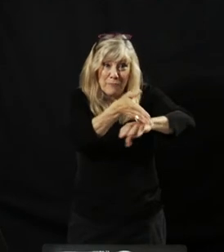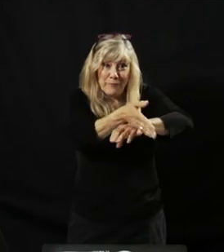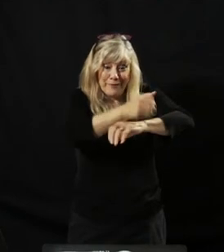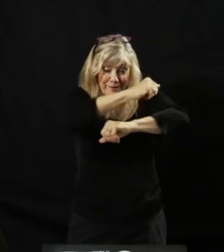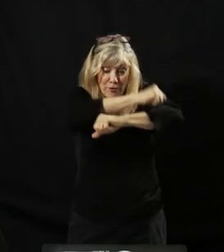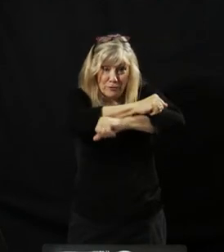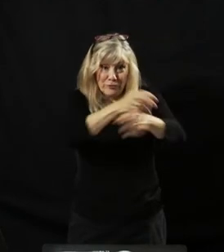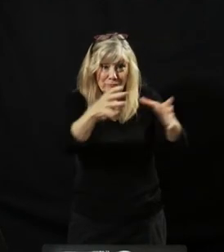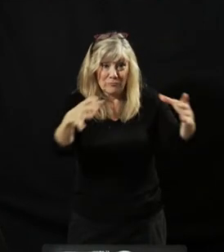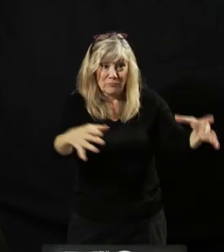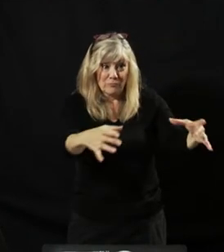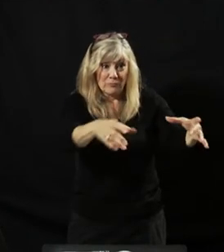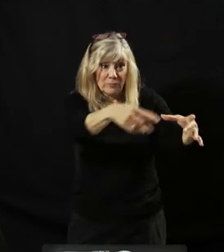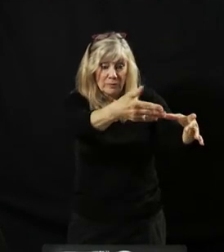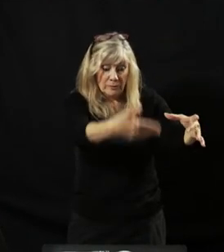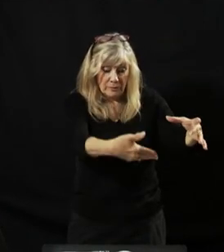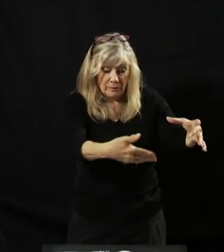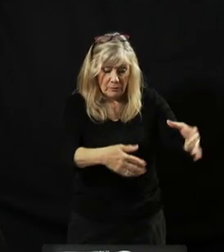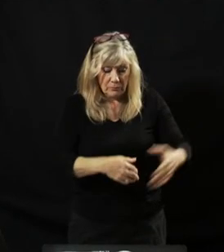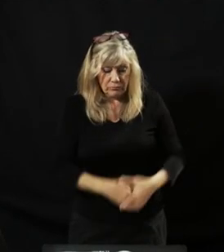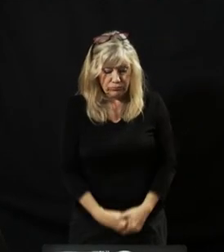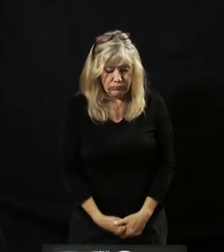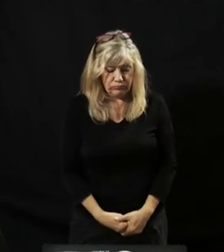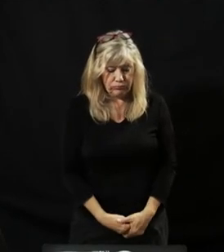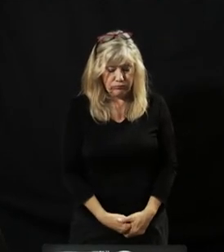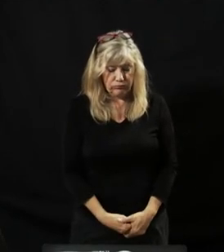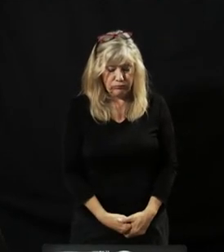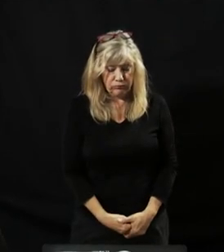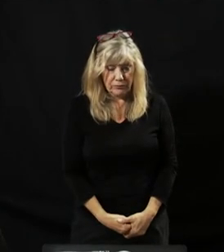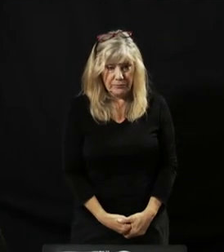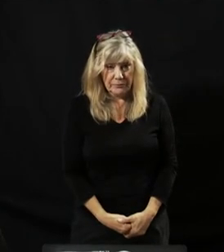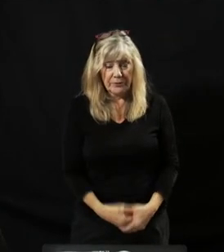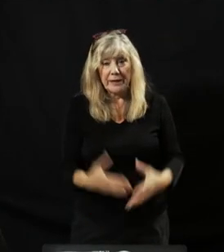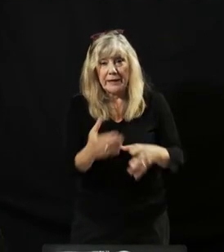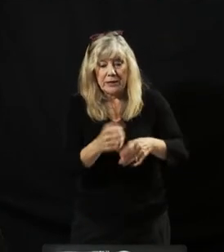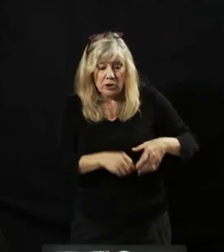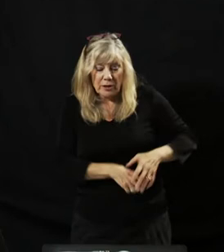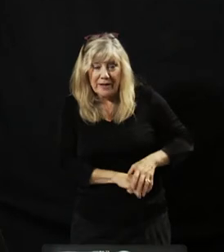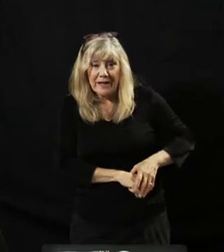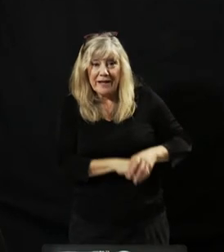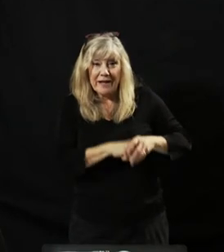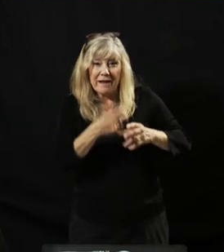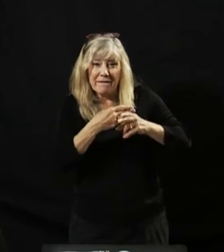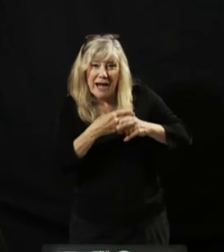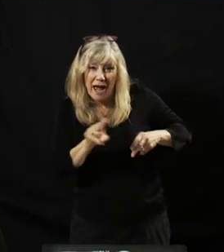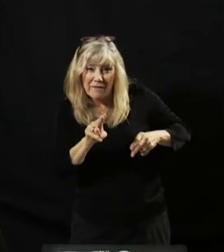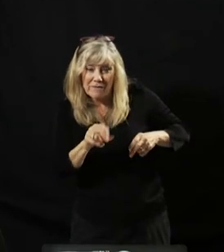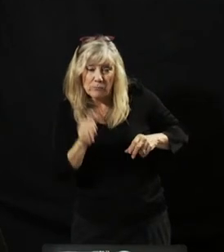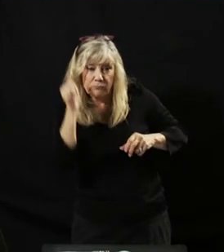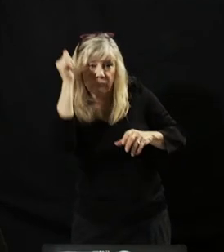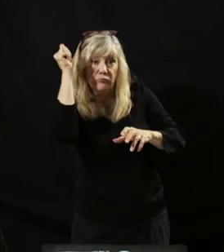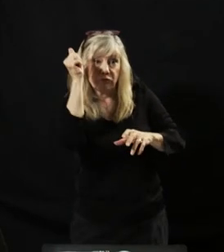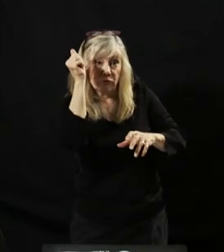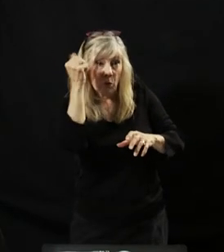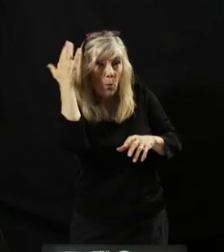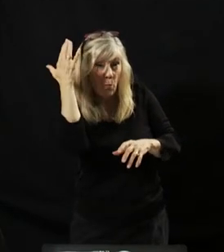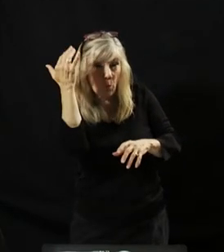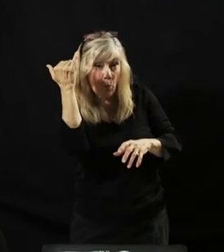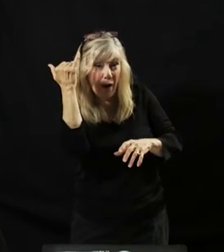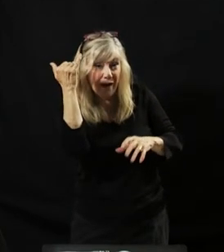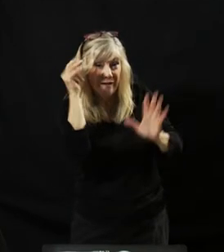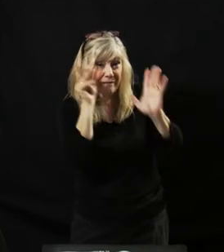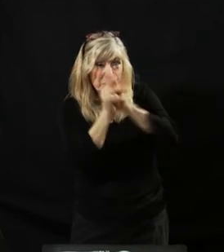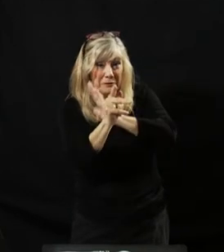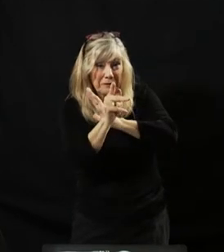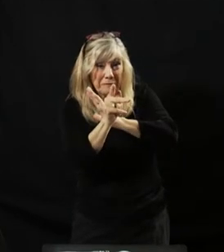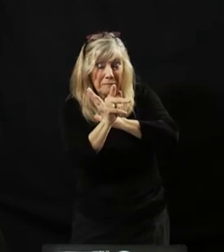altar. Then he reached out and took the knife to slaughter his son.